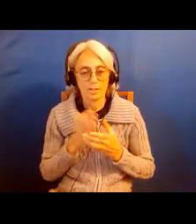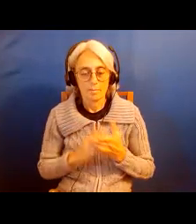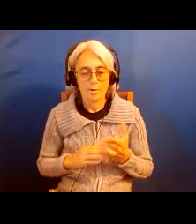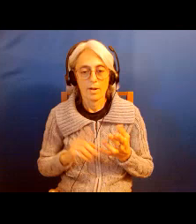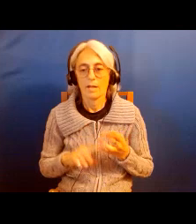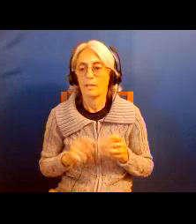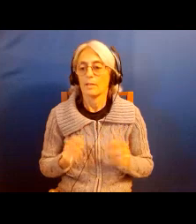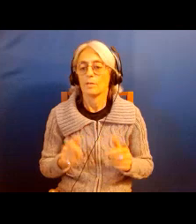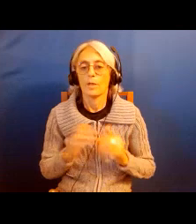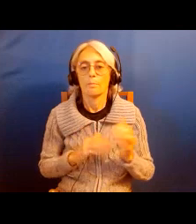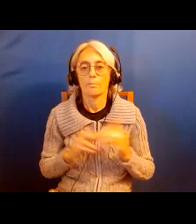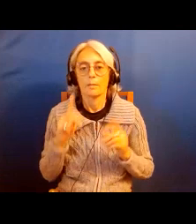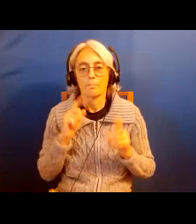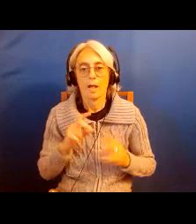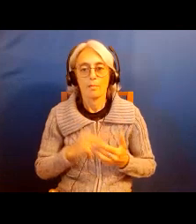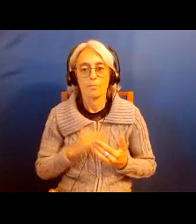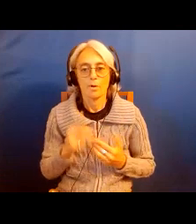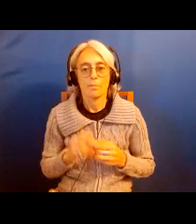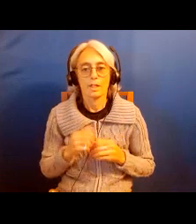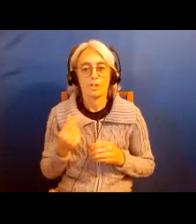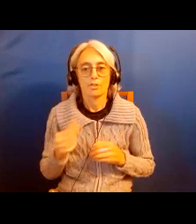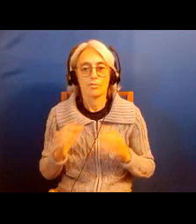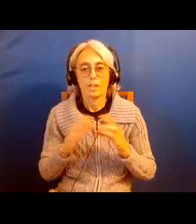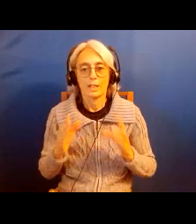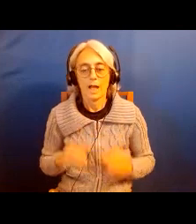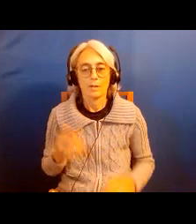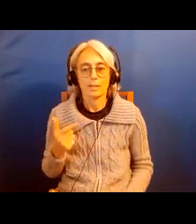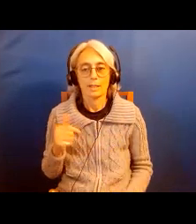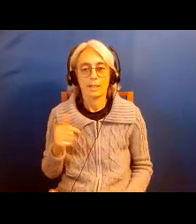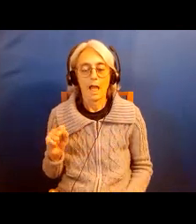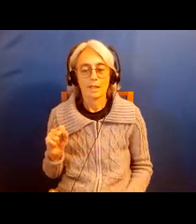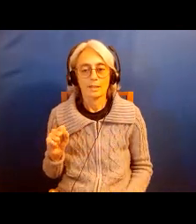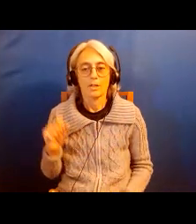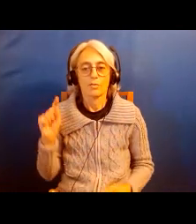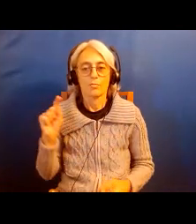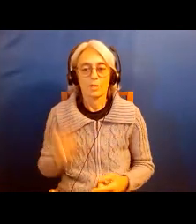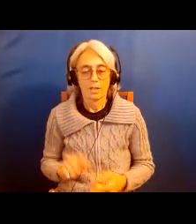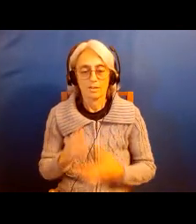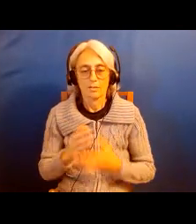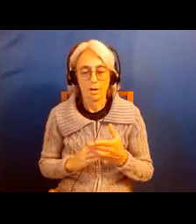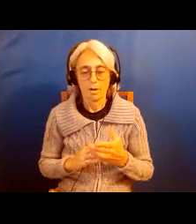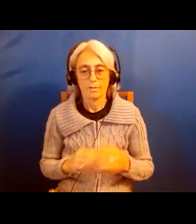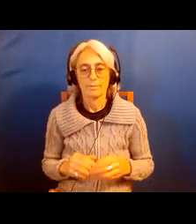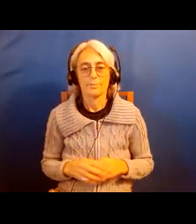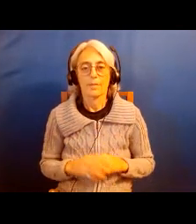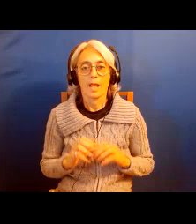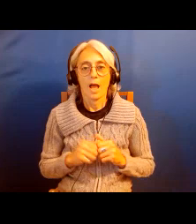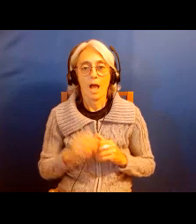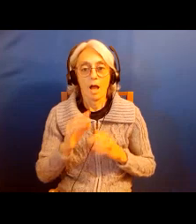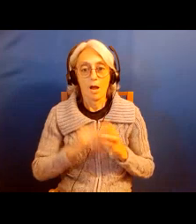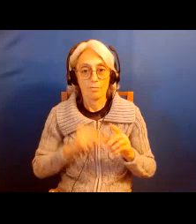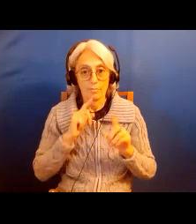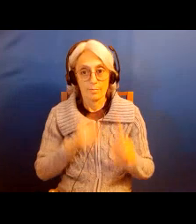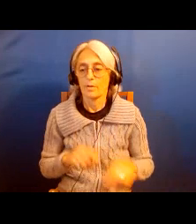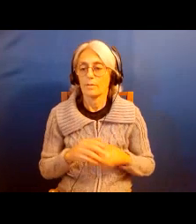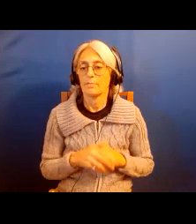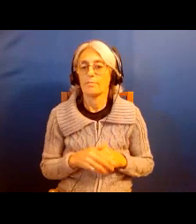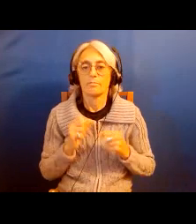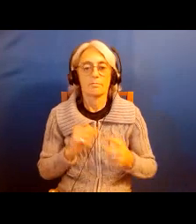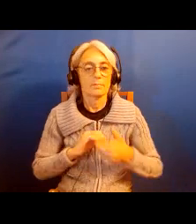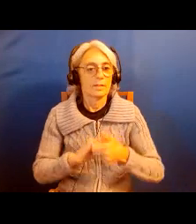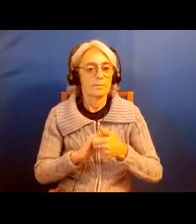Build Pilot Program and the Greenhouse Gas Reduction Fund component. To prepare this report, the Commission collaborated closely with